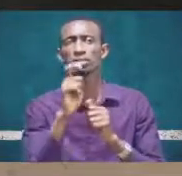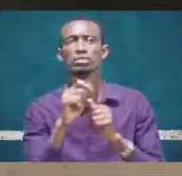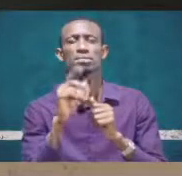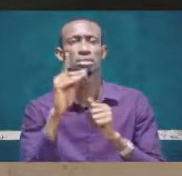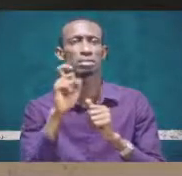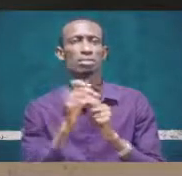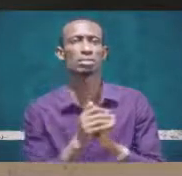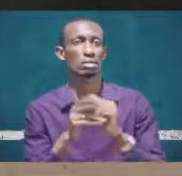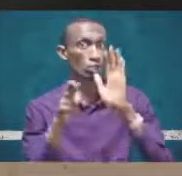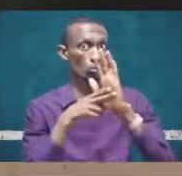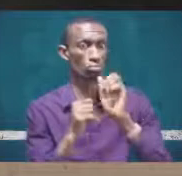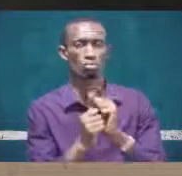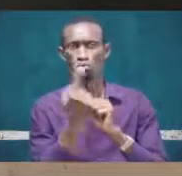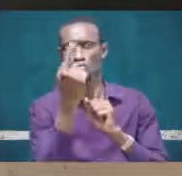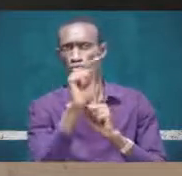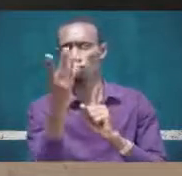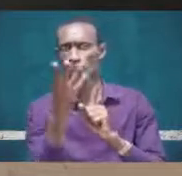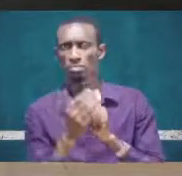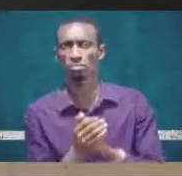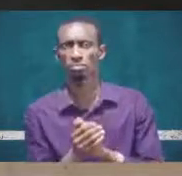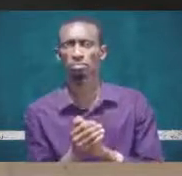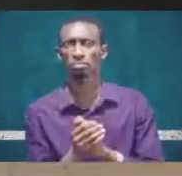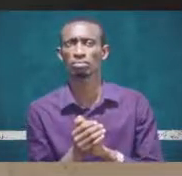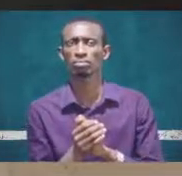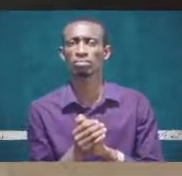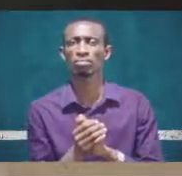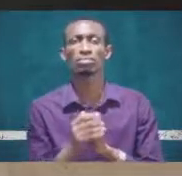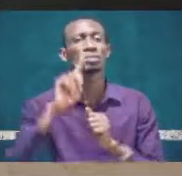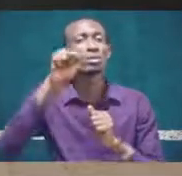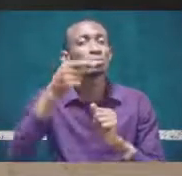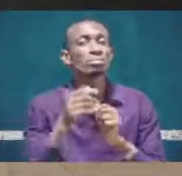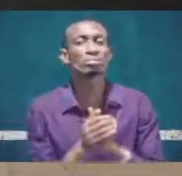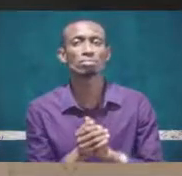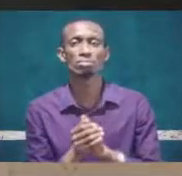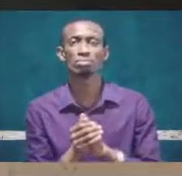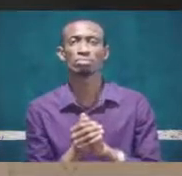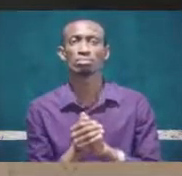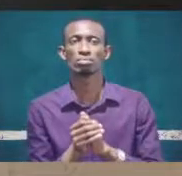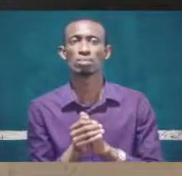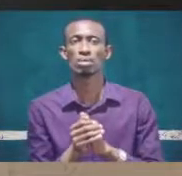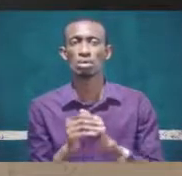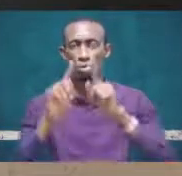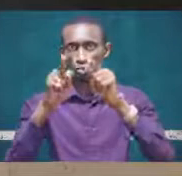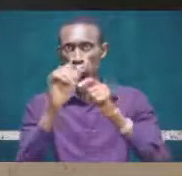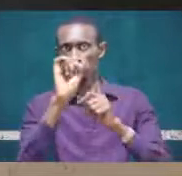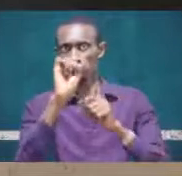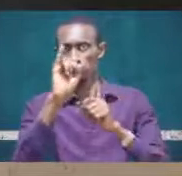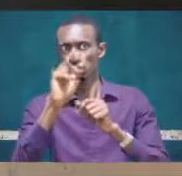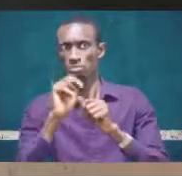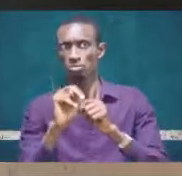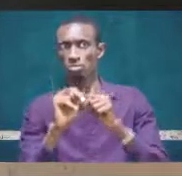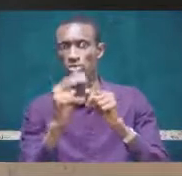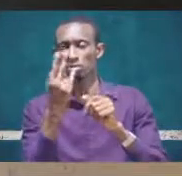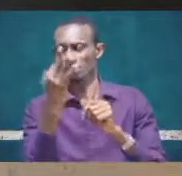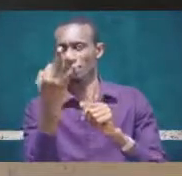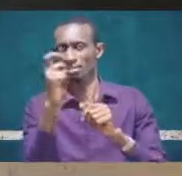equal to 1 divided by 4 integral of sine of